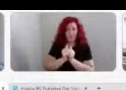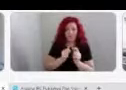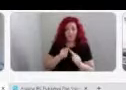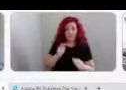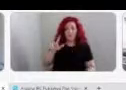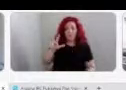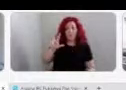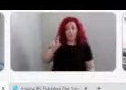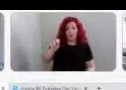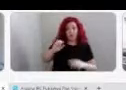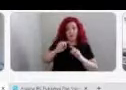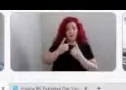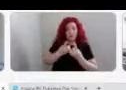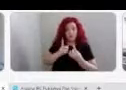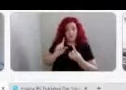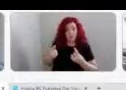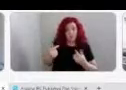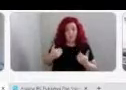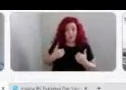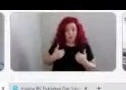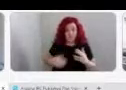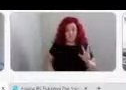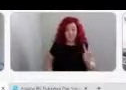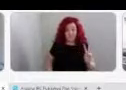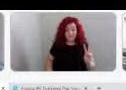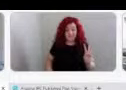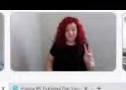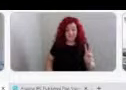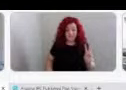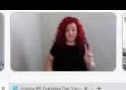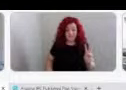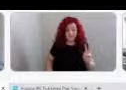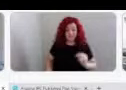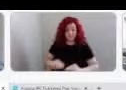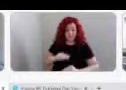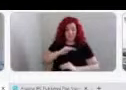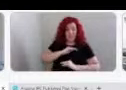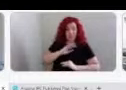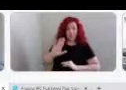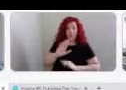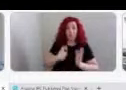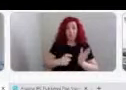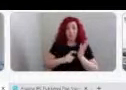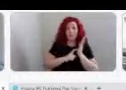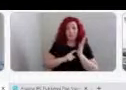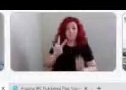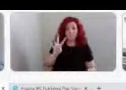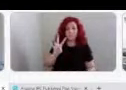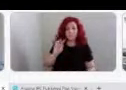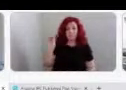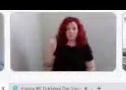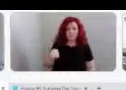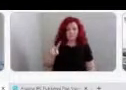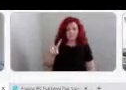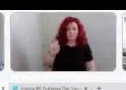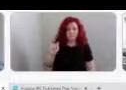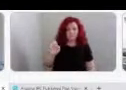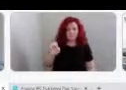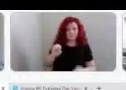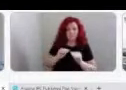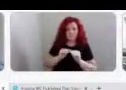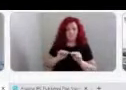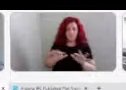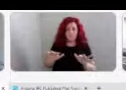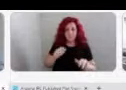districts there are only six that meet your criteria of seven percent vote spread